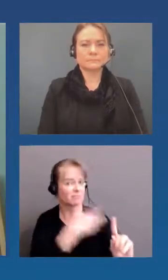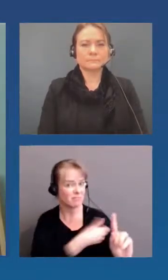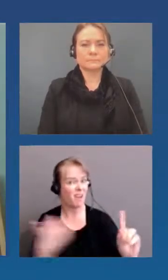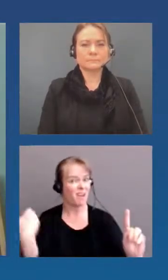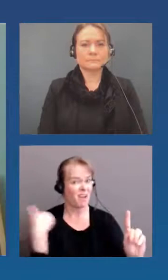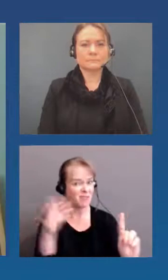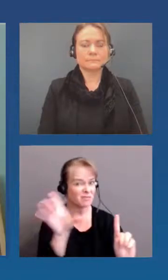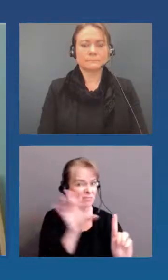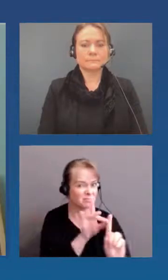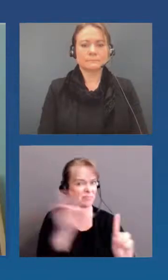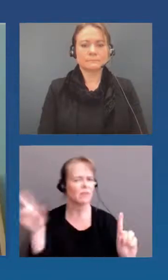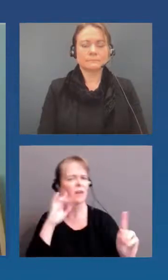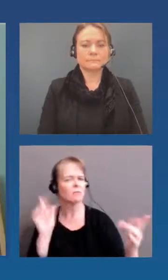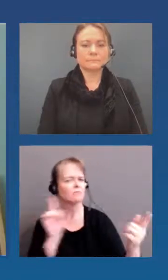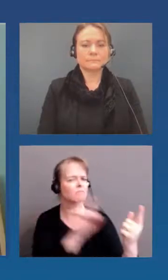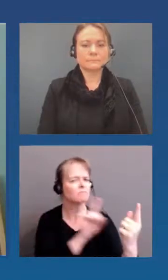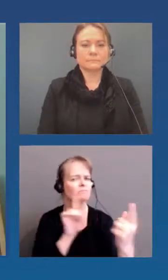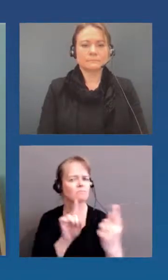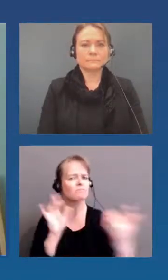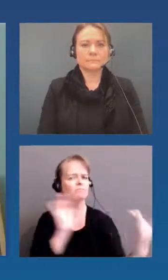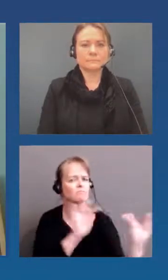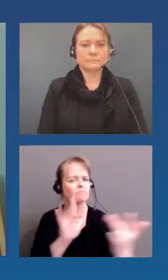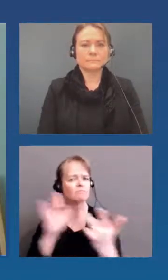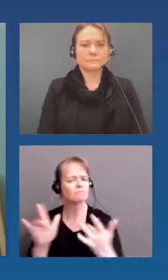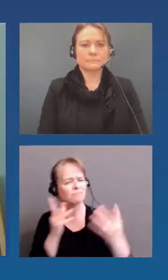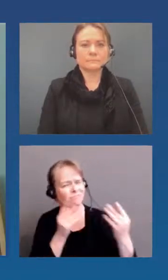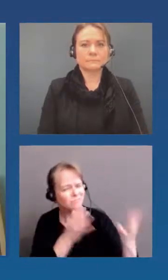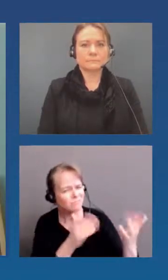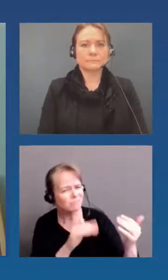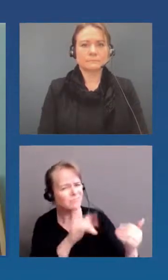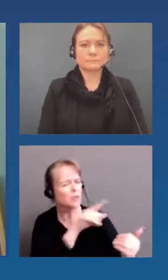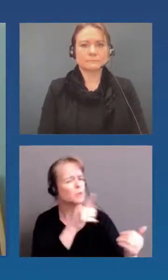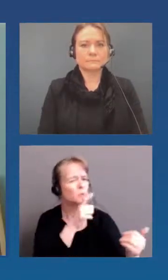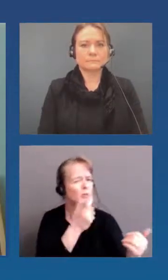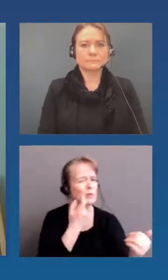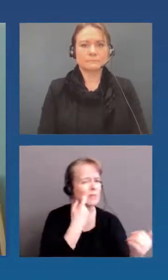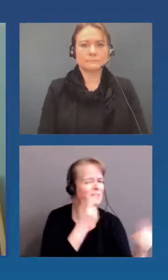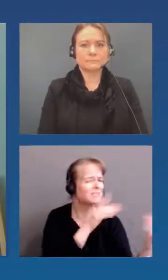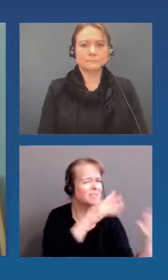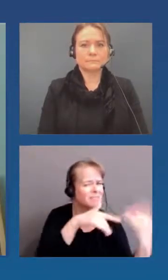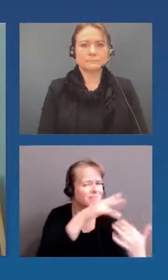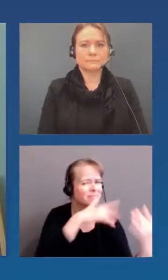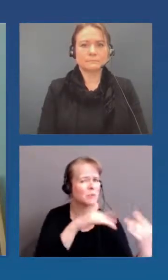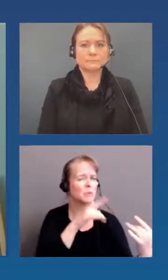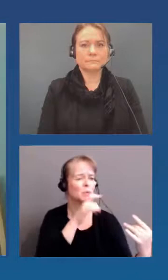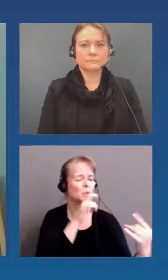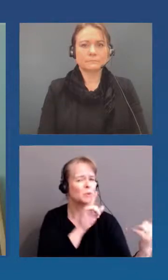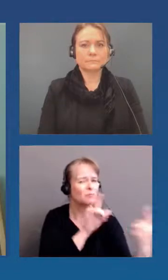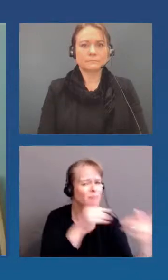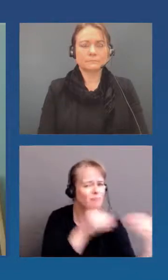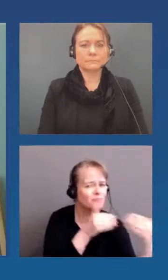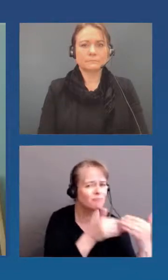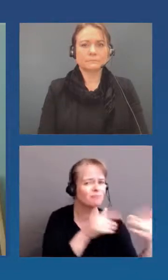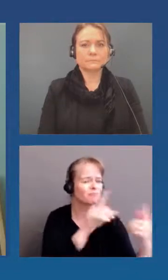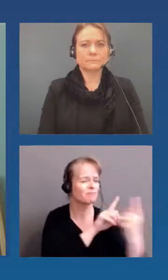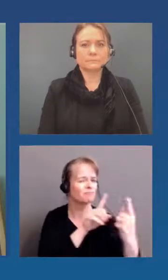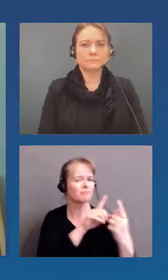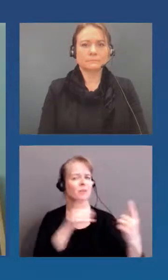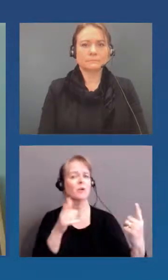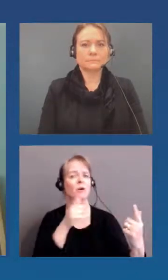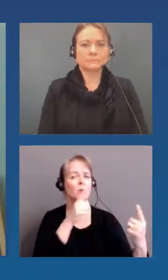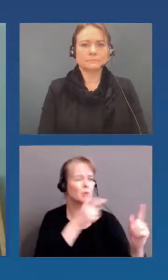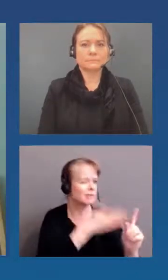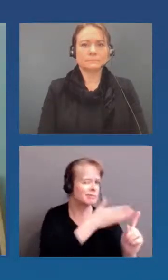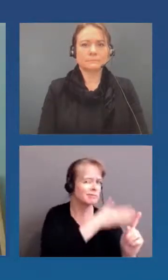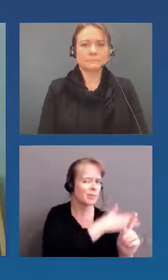locations where they may have visited while contagious, to obtain a list of their close contacts, and to provide information on measures needed to prevent